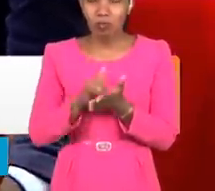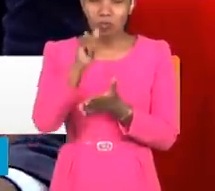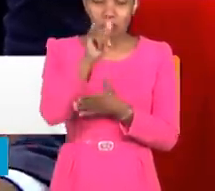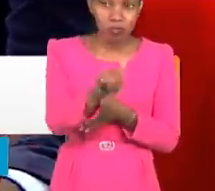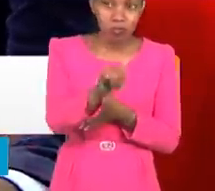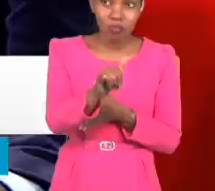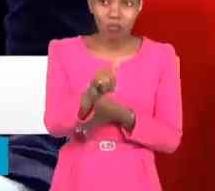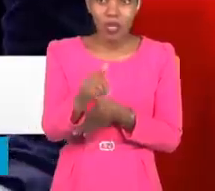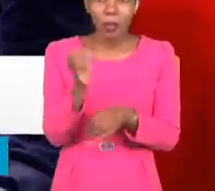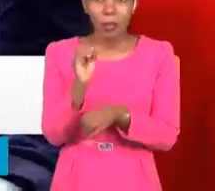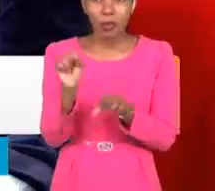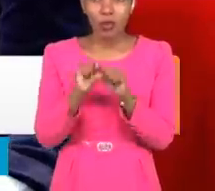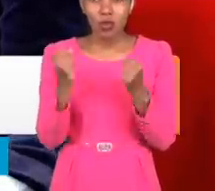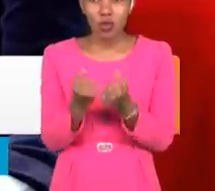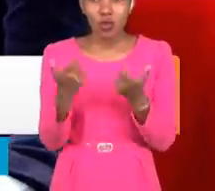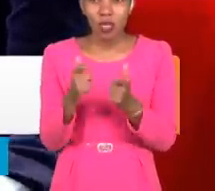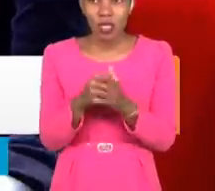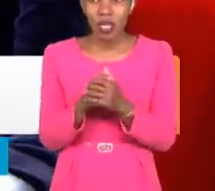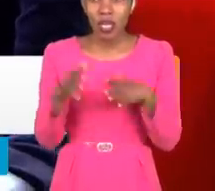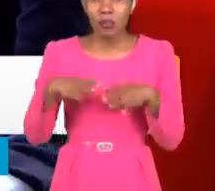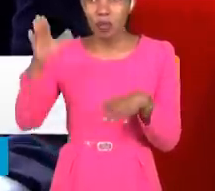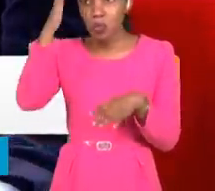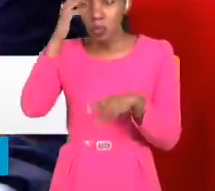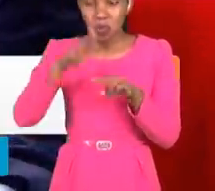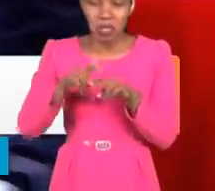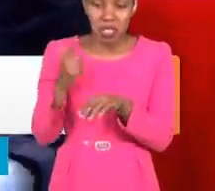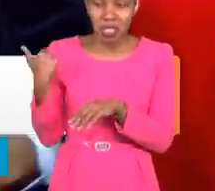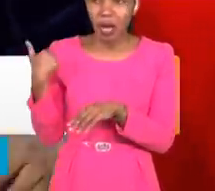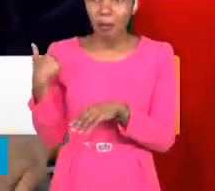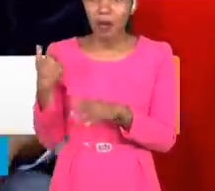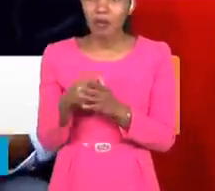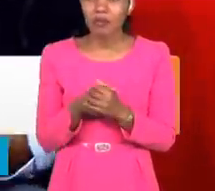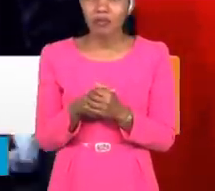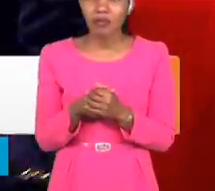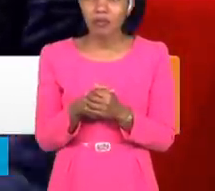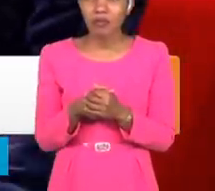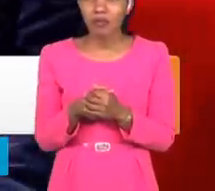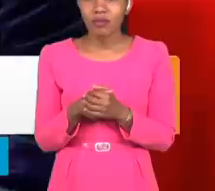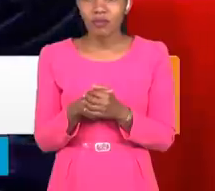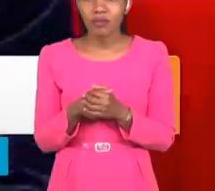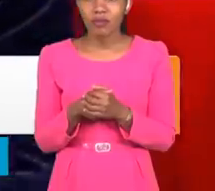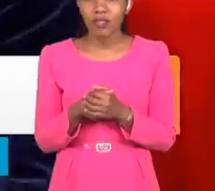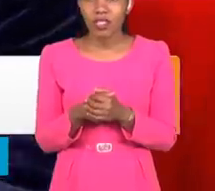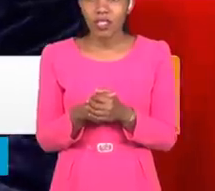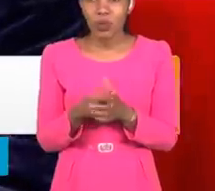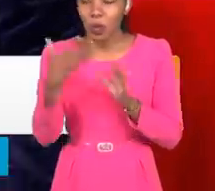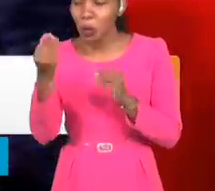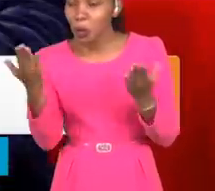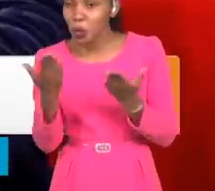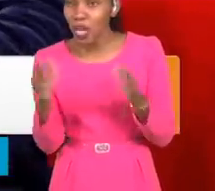Yes. We post them on social media. We even know somewhere. My seat number. Your seat number of that plane. Huh? Goodness. Where are we heading?